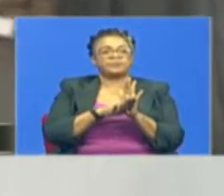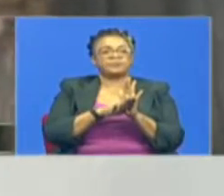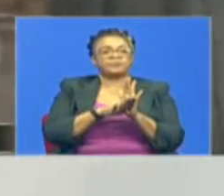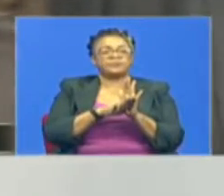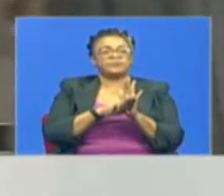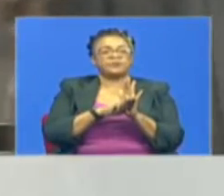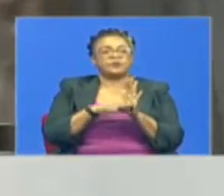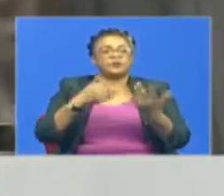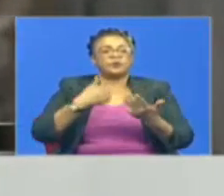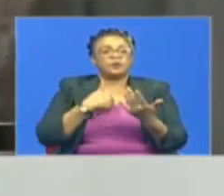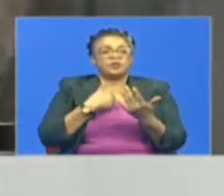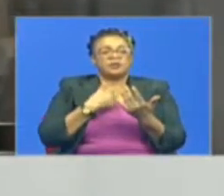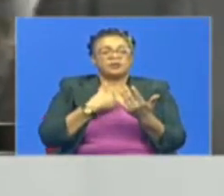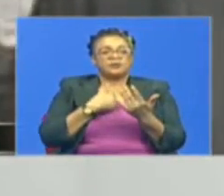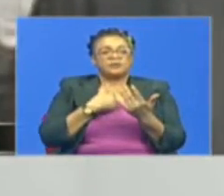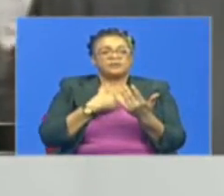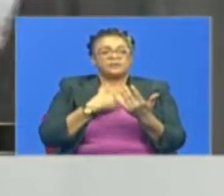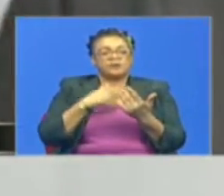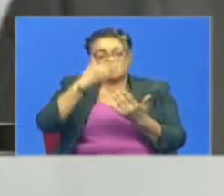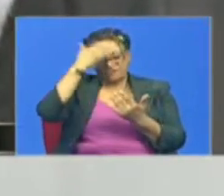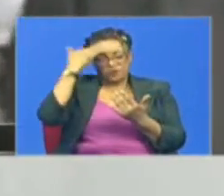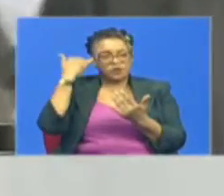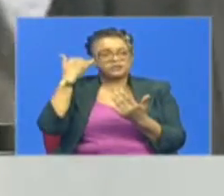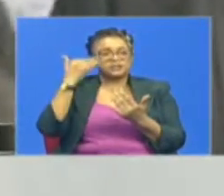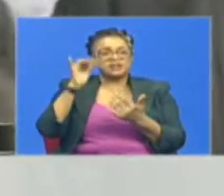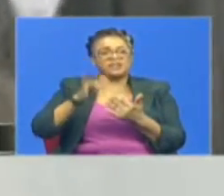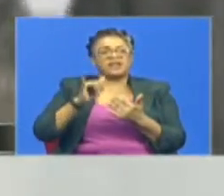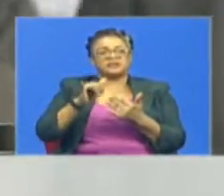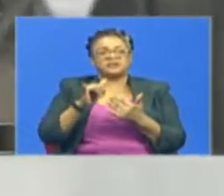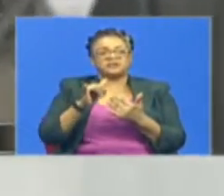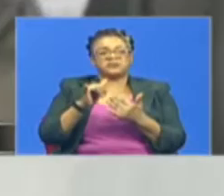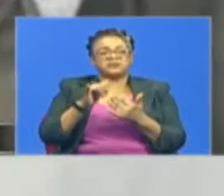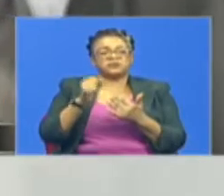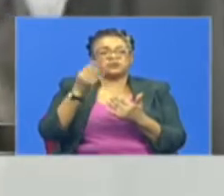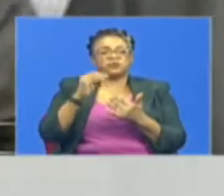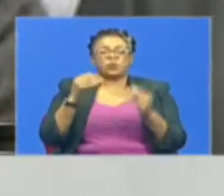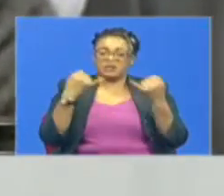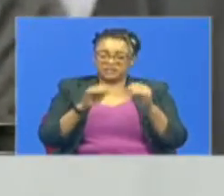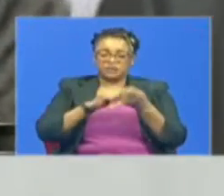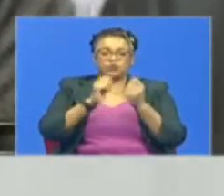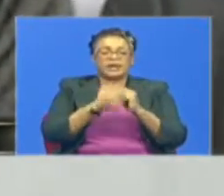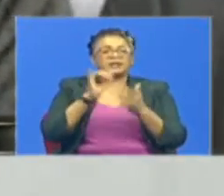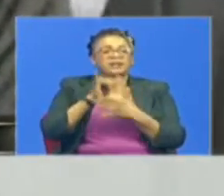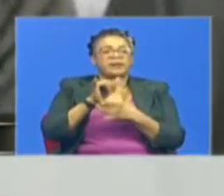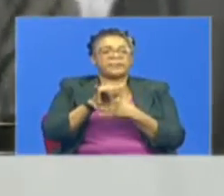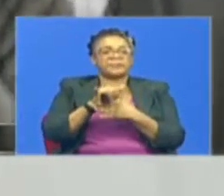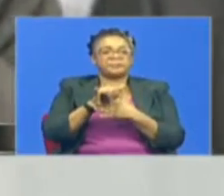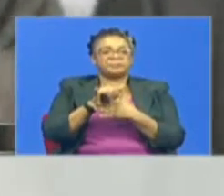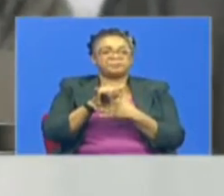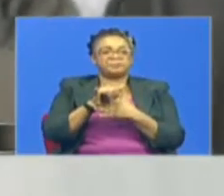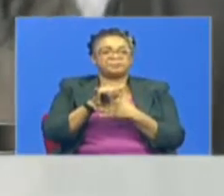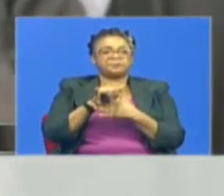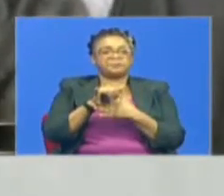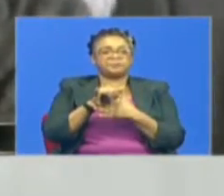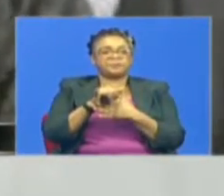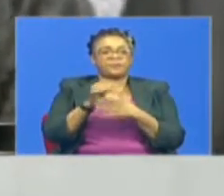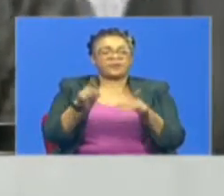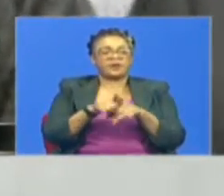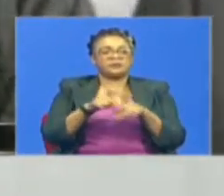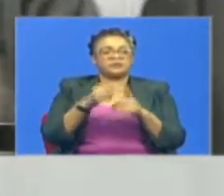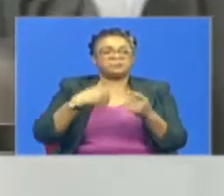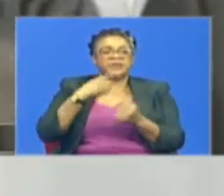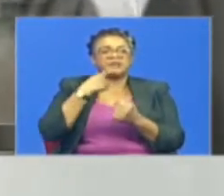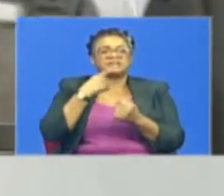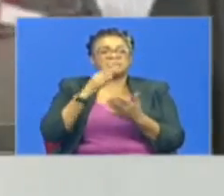have, forgotten them in some way. And we're trying to correct that. We've asked, as I said before, for at least to be